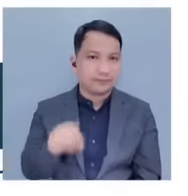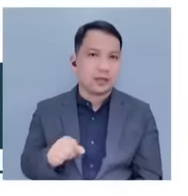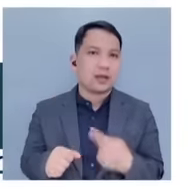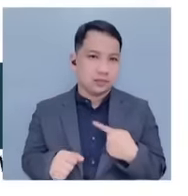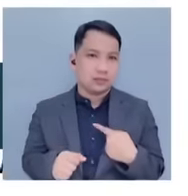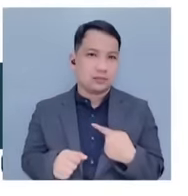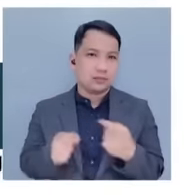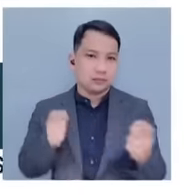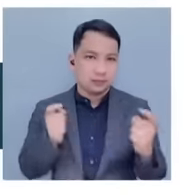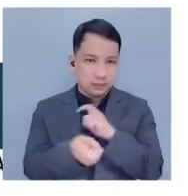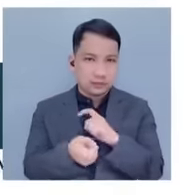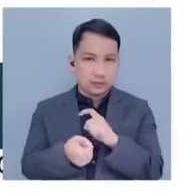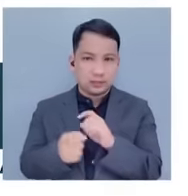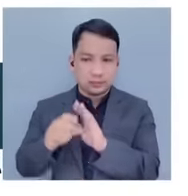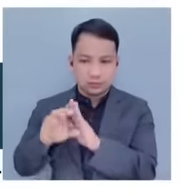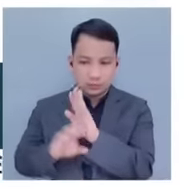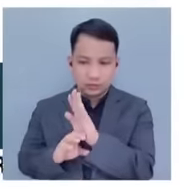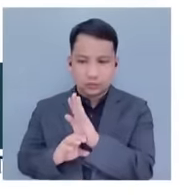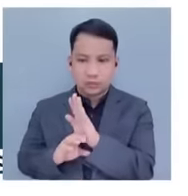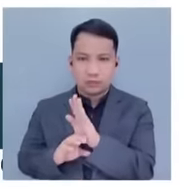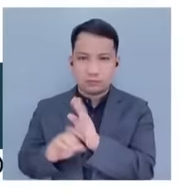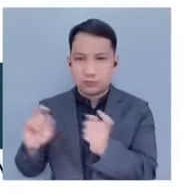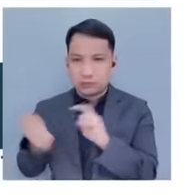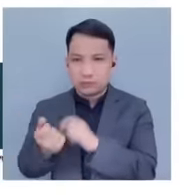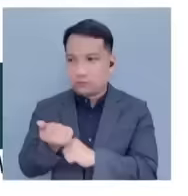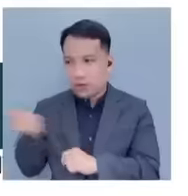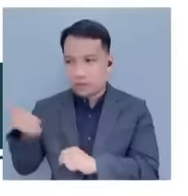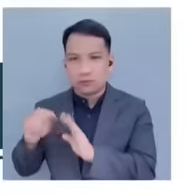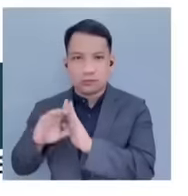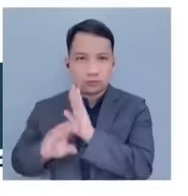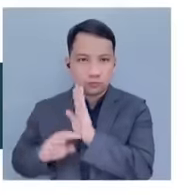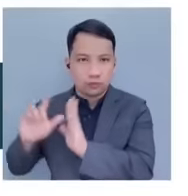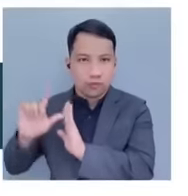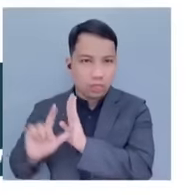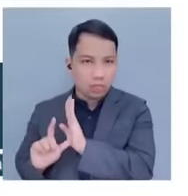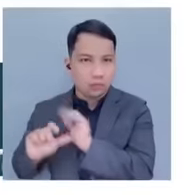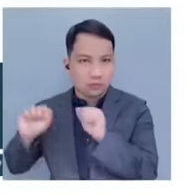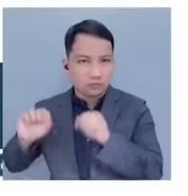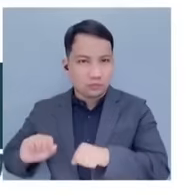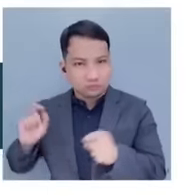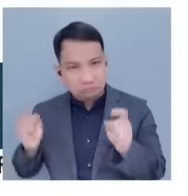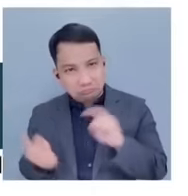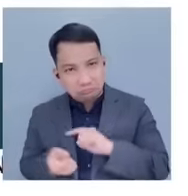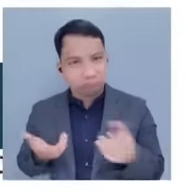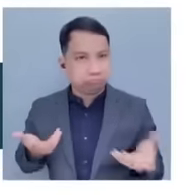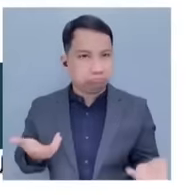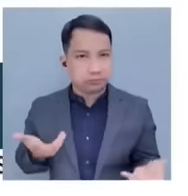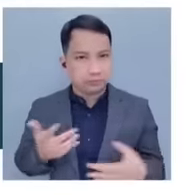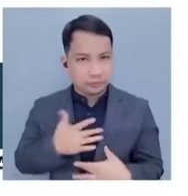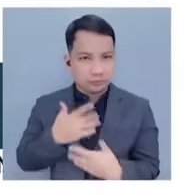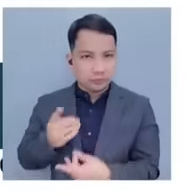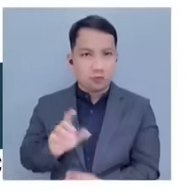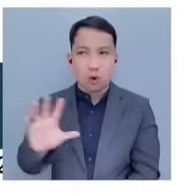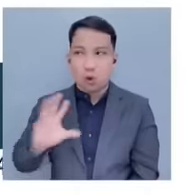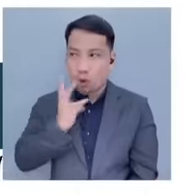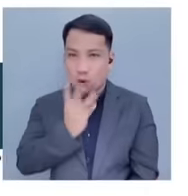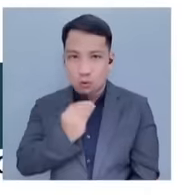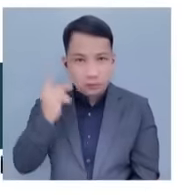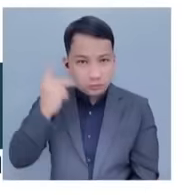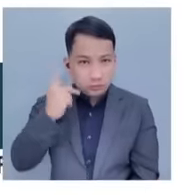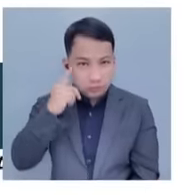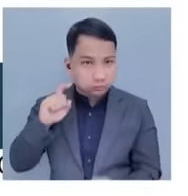change the charter. That would also be of interest to those who would like to change